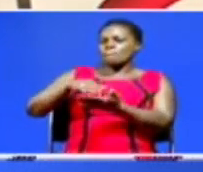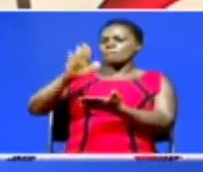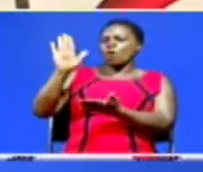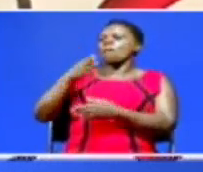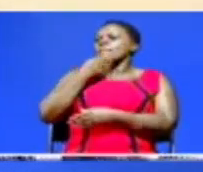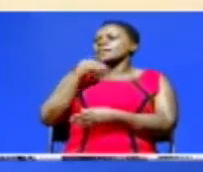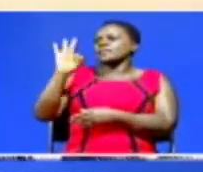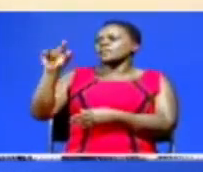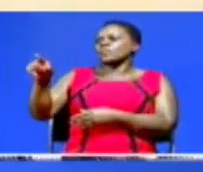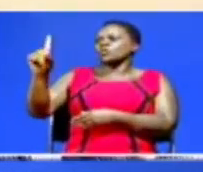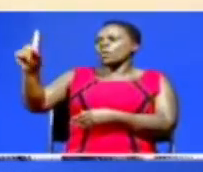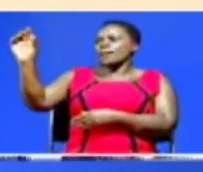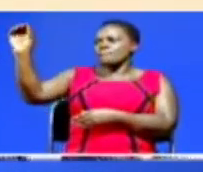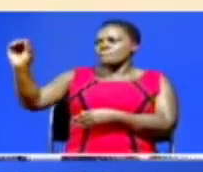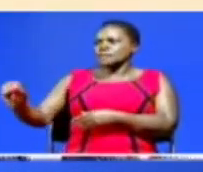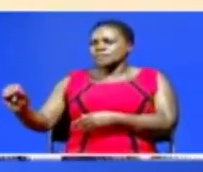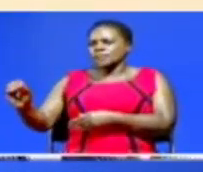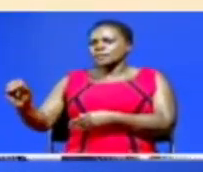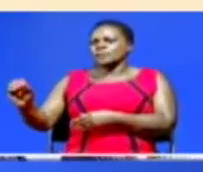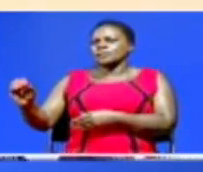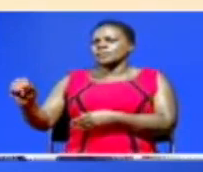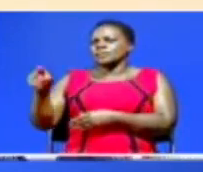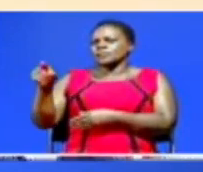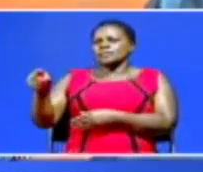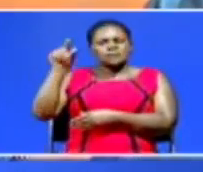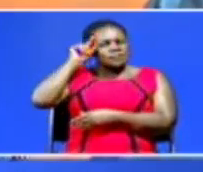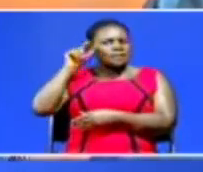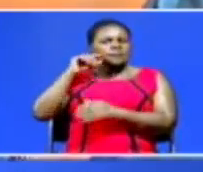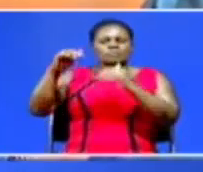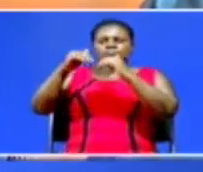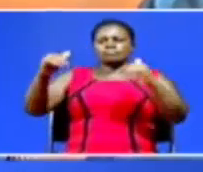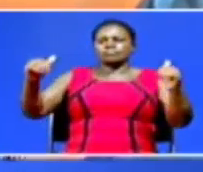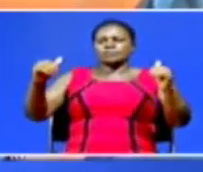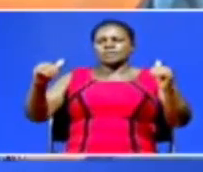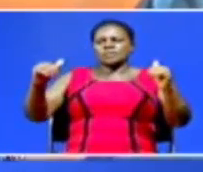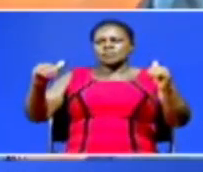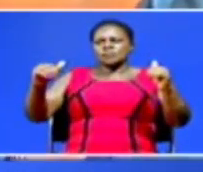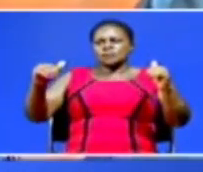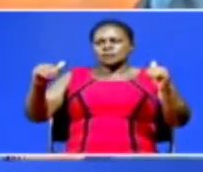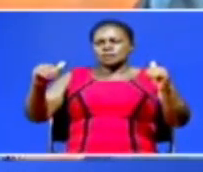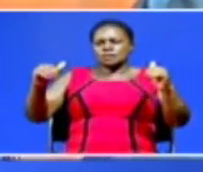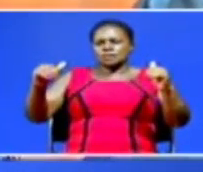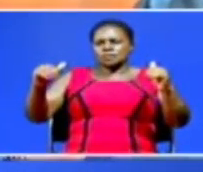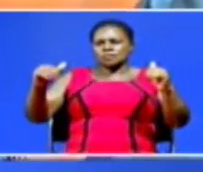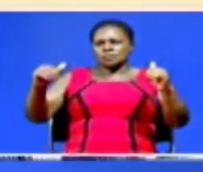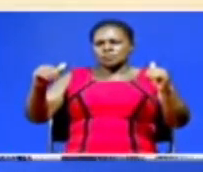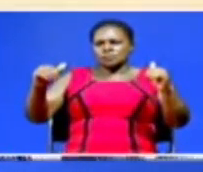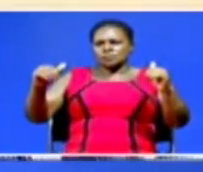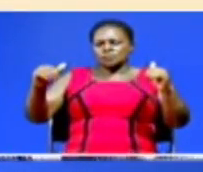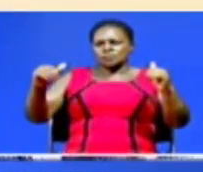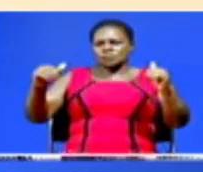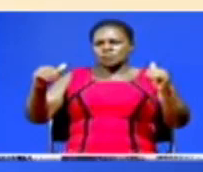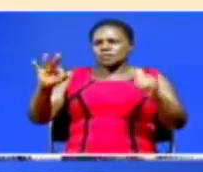at 3.1%. This gender disparity in the burden of HIV is even greater